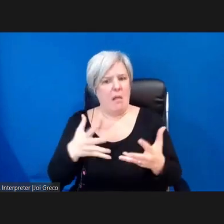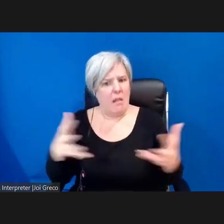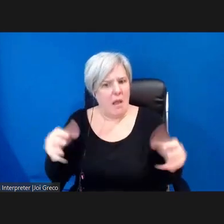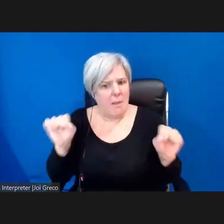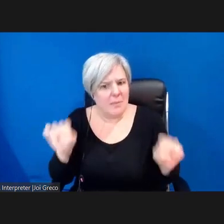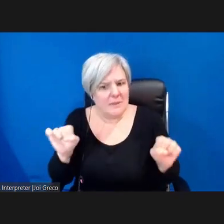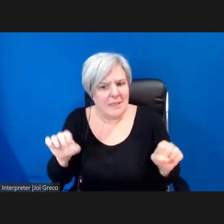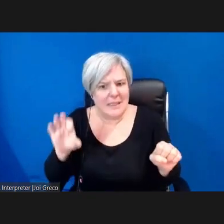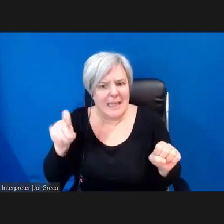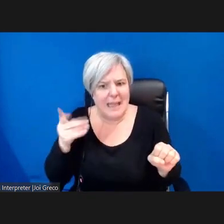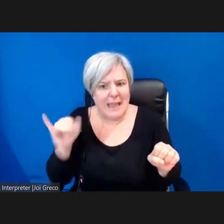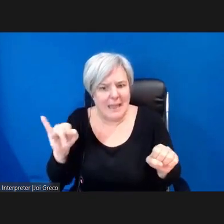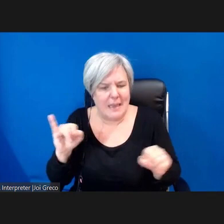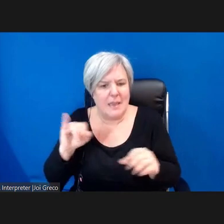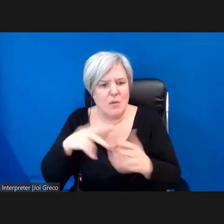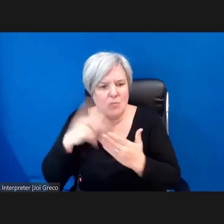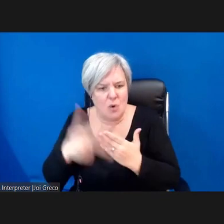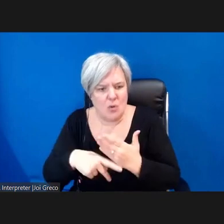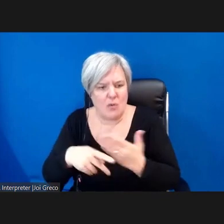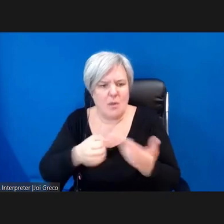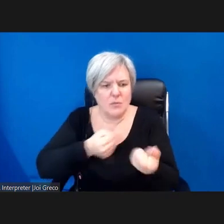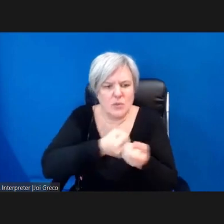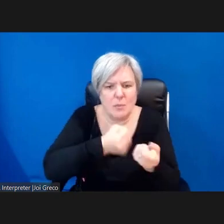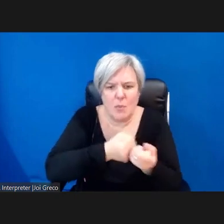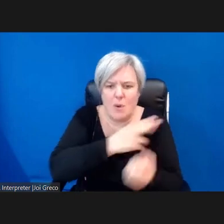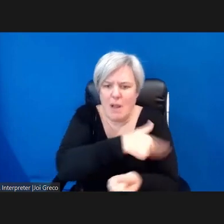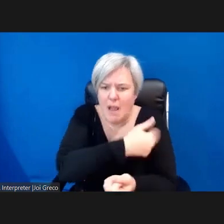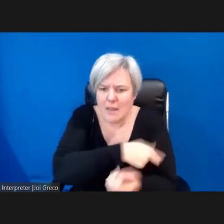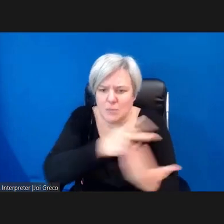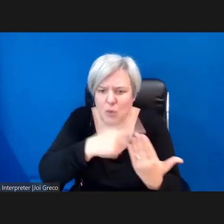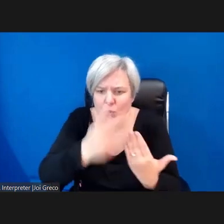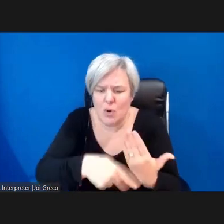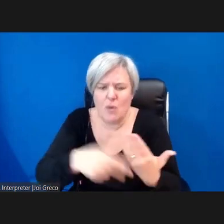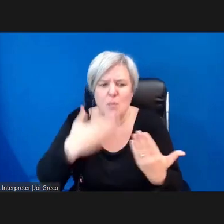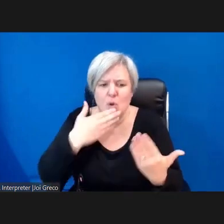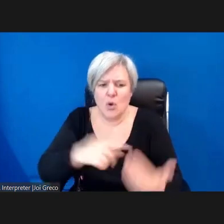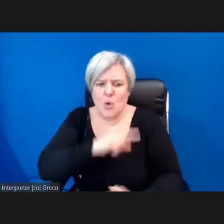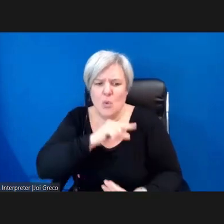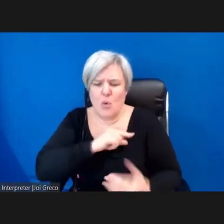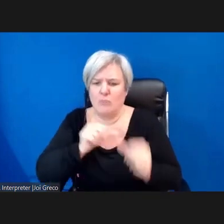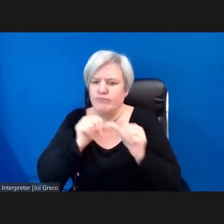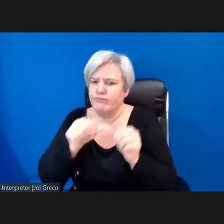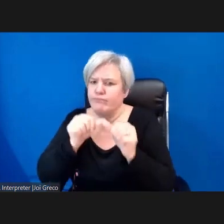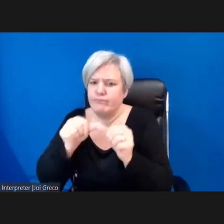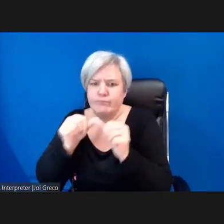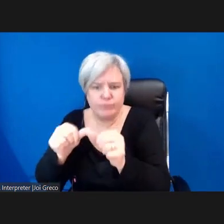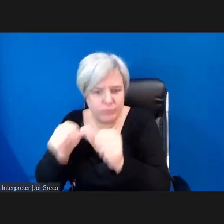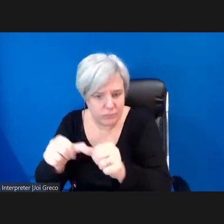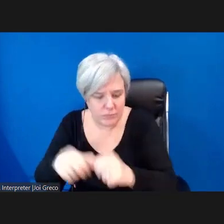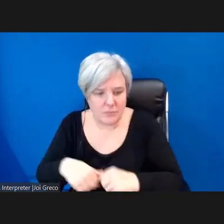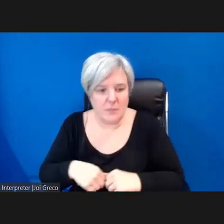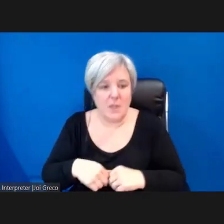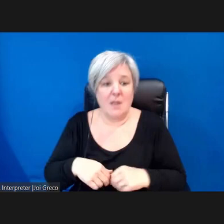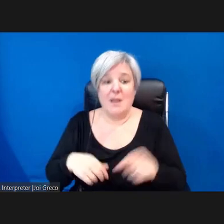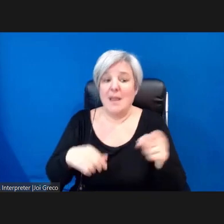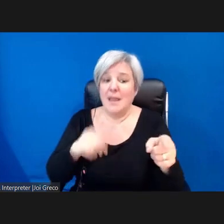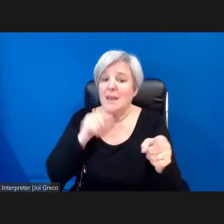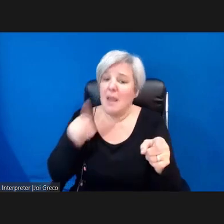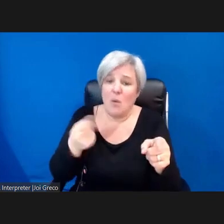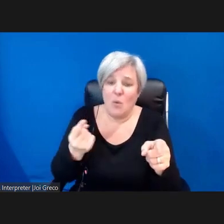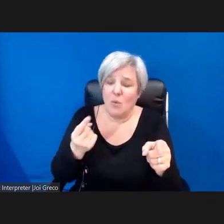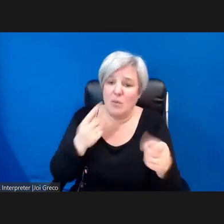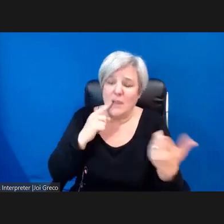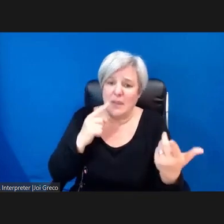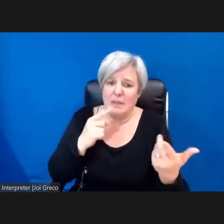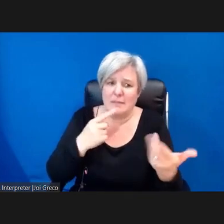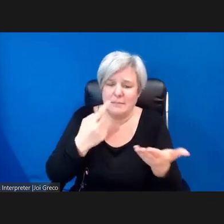in benefiting EHDI and hospital program quality on an ongoing basis. It not only addresses the